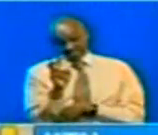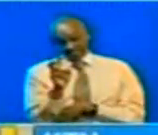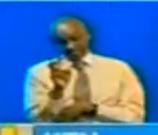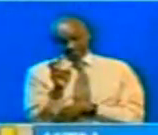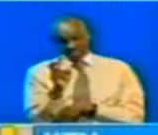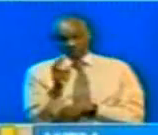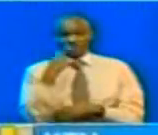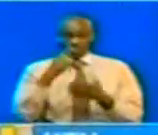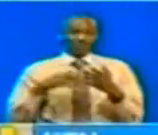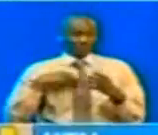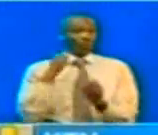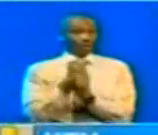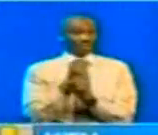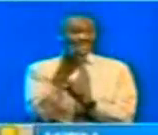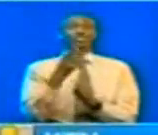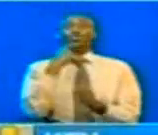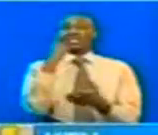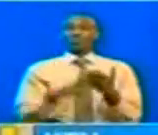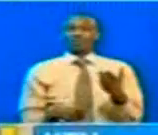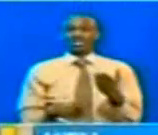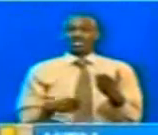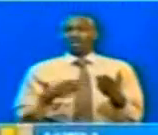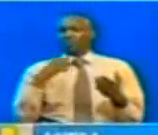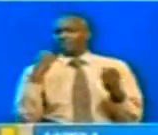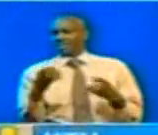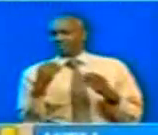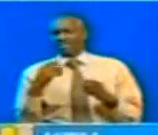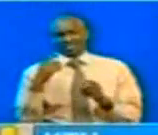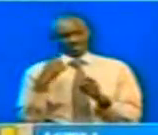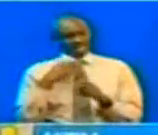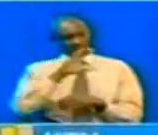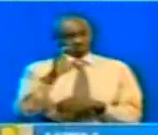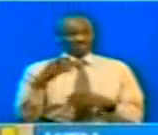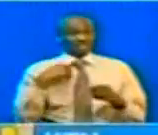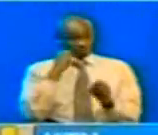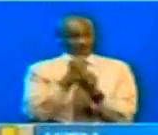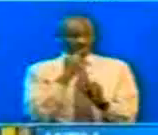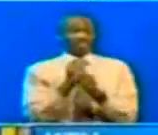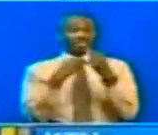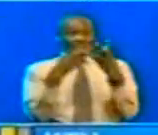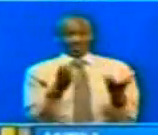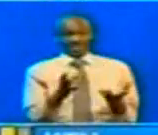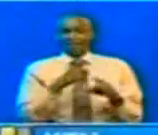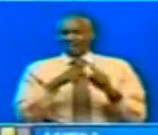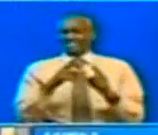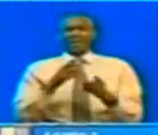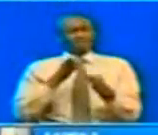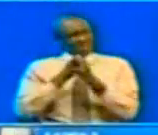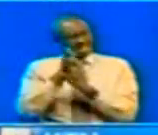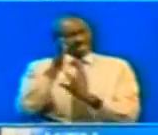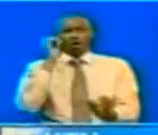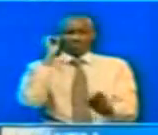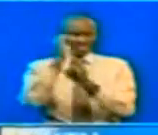the devolution and the fact that we devolved quite a number of functions to the counties. So the main objective is actually to make